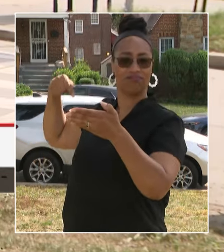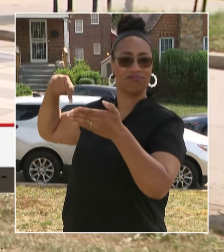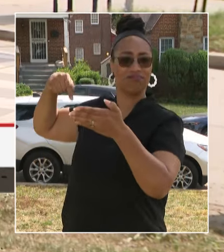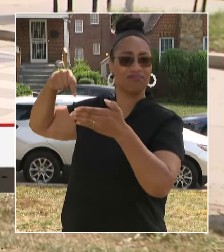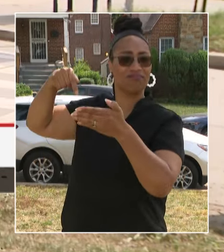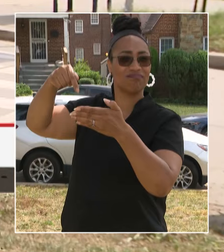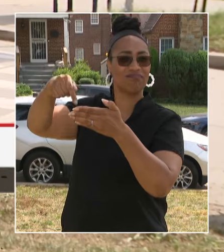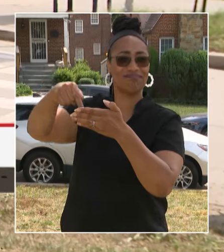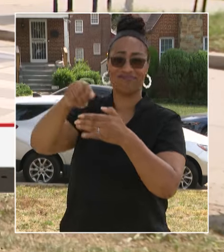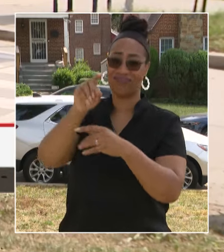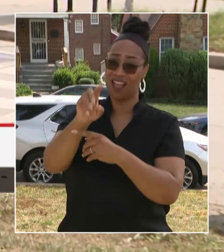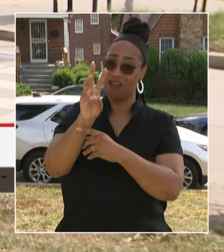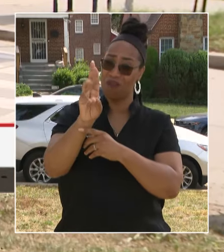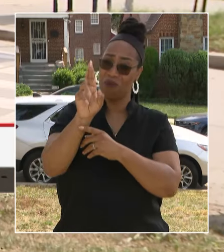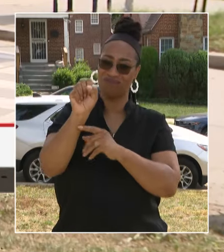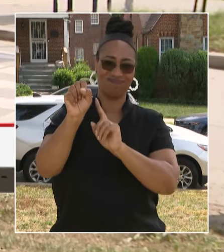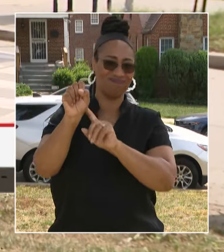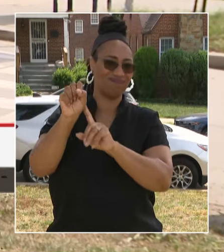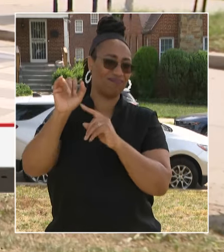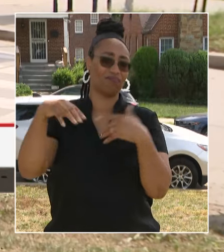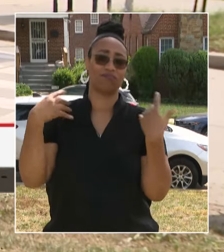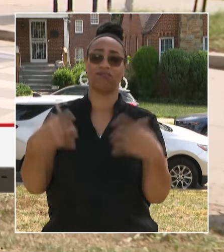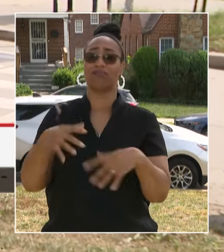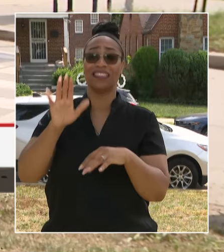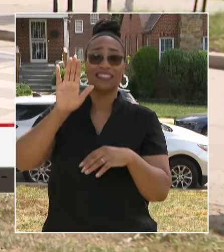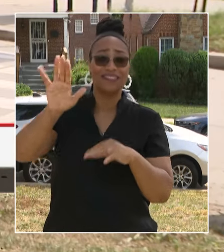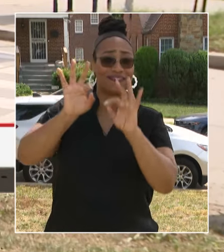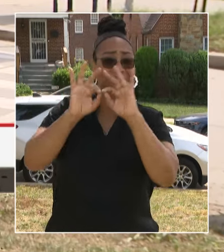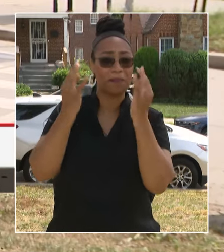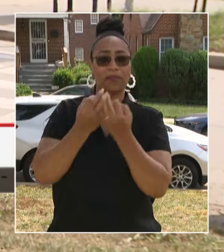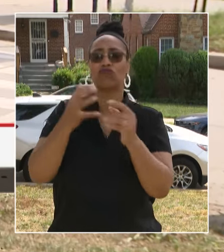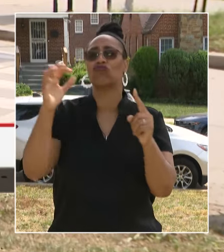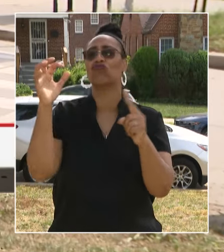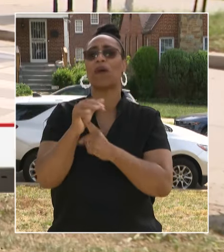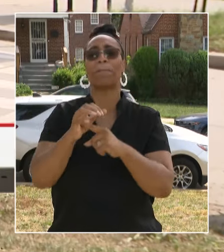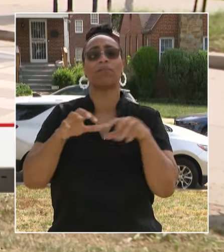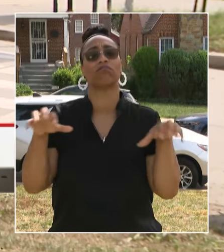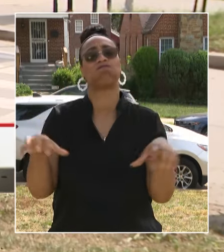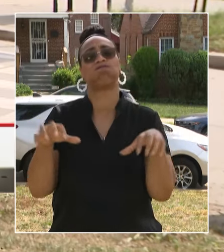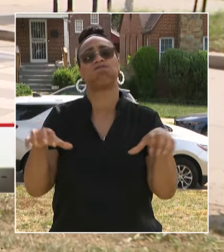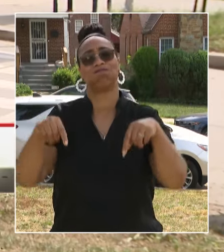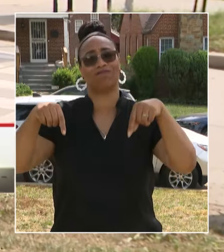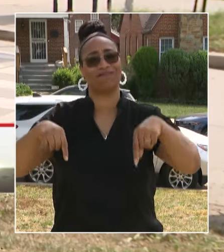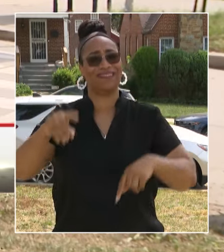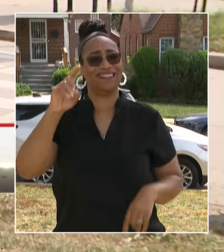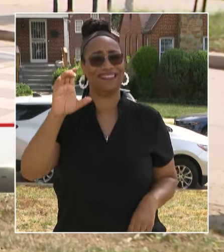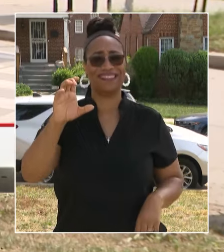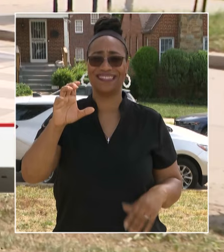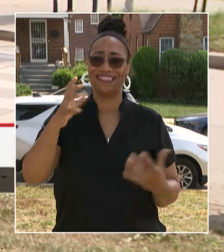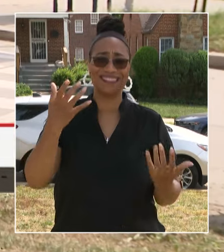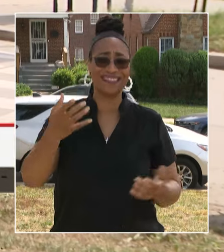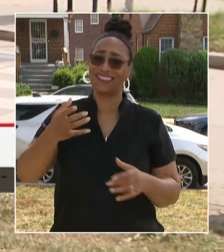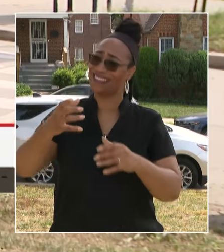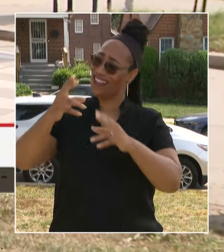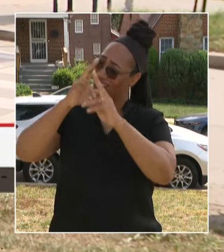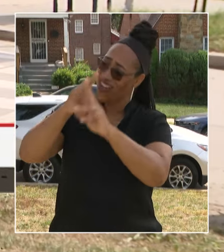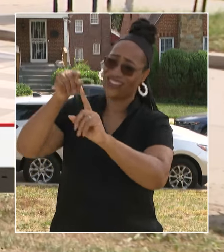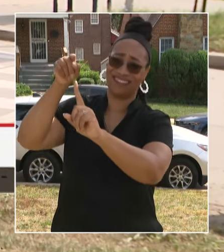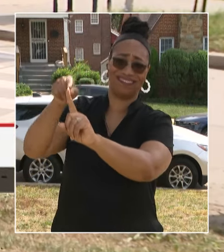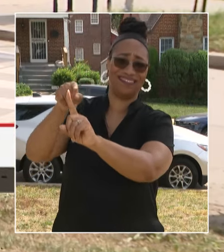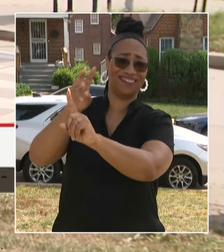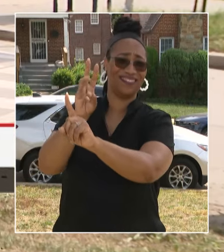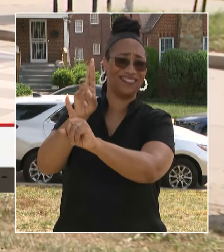family were second to none. And I'm saying honor our history because when you think about politics in that era,